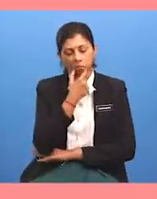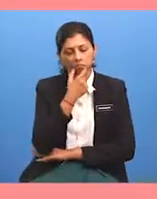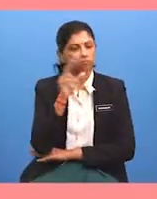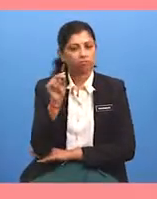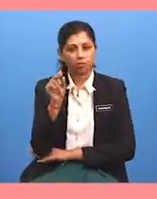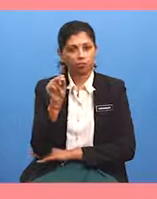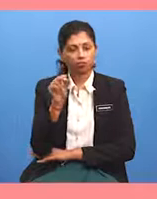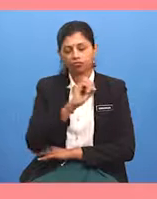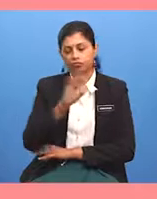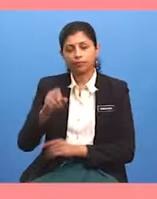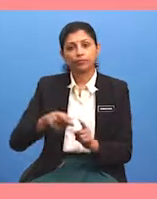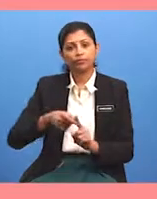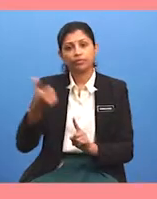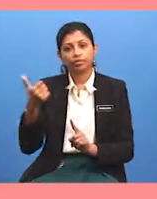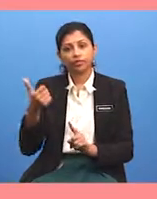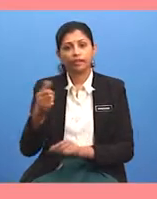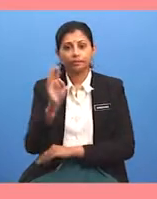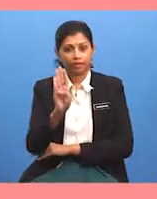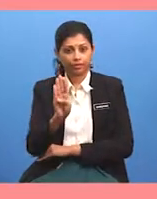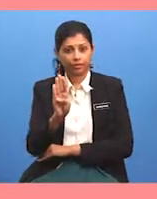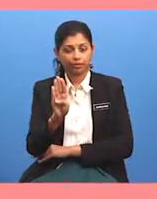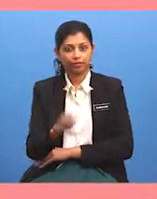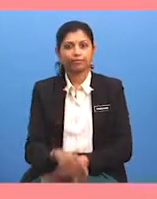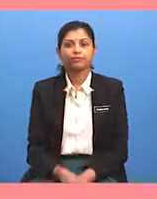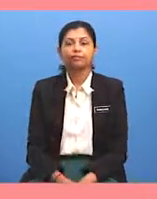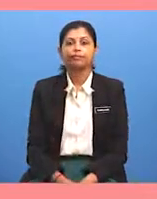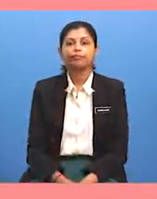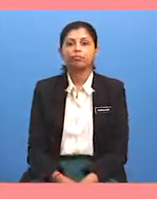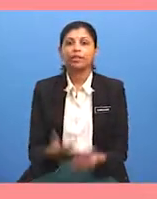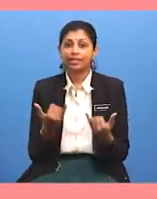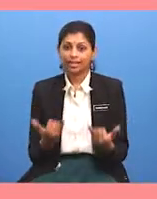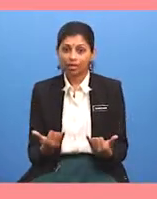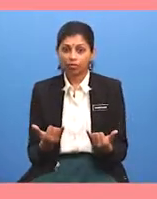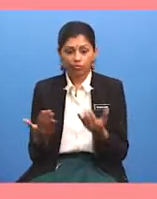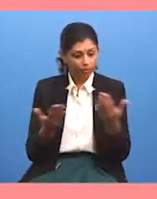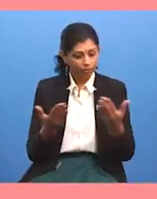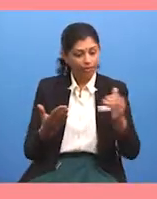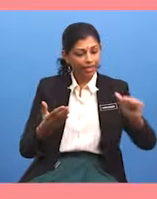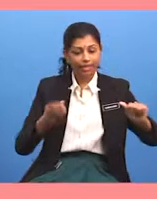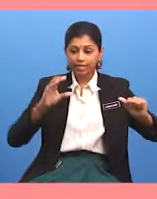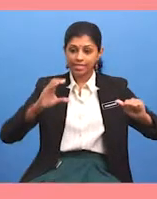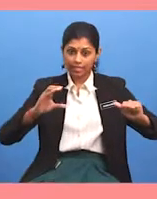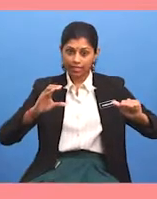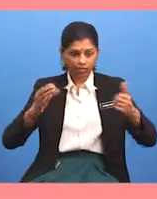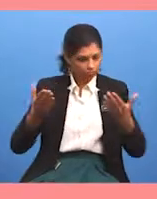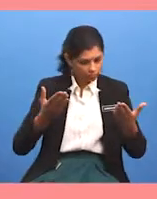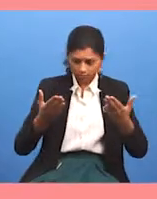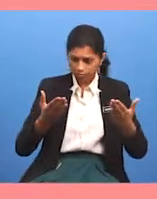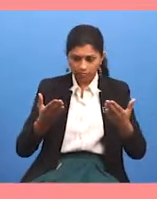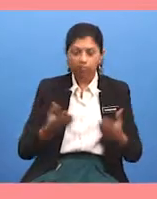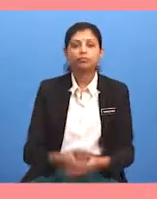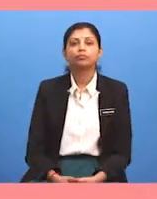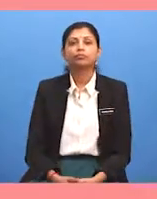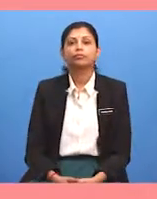The writer is not disappointed at all. So let's compare A and C. The writer mentioned about